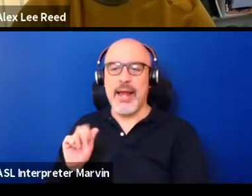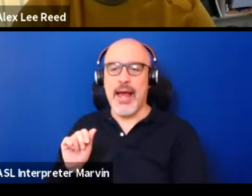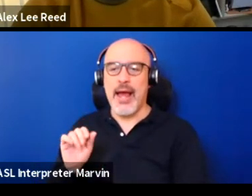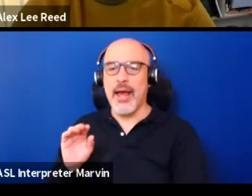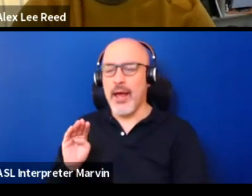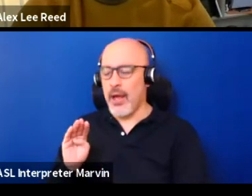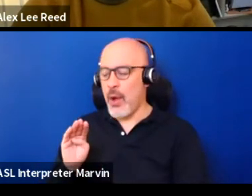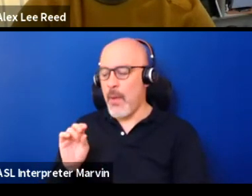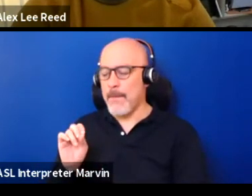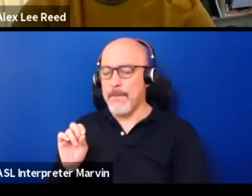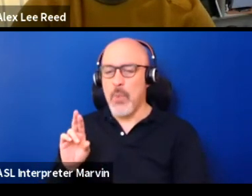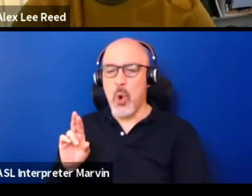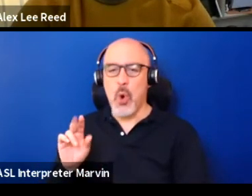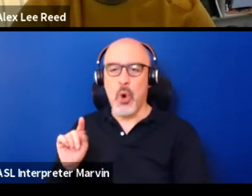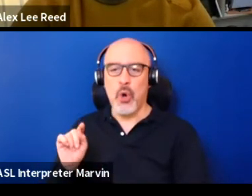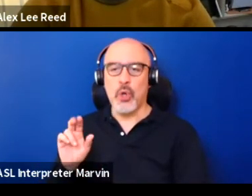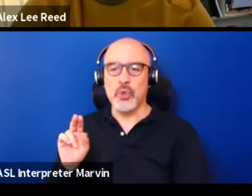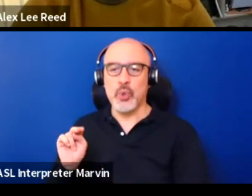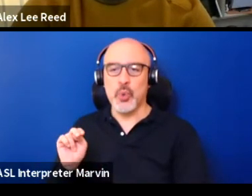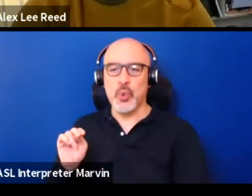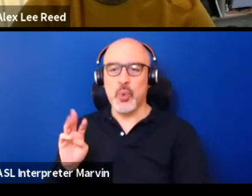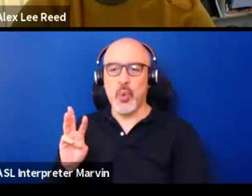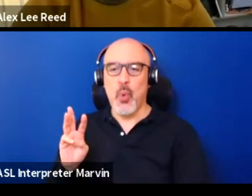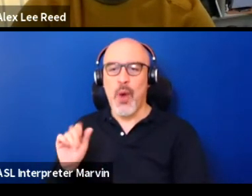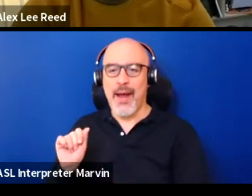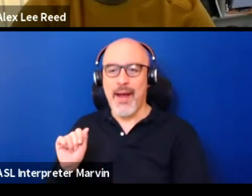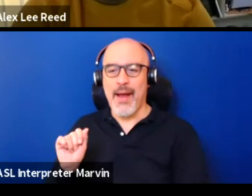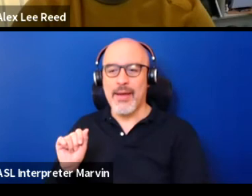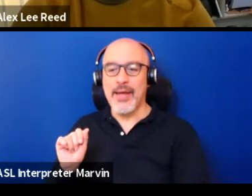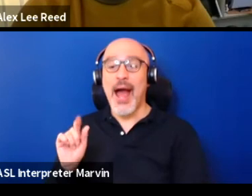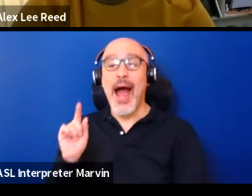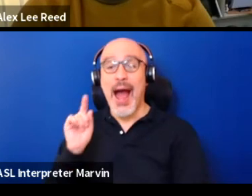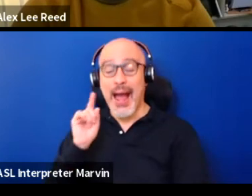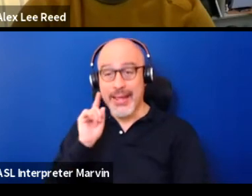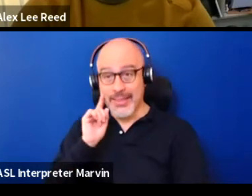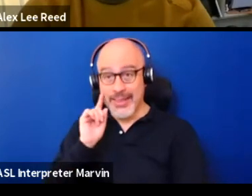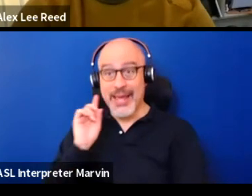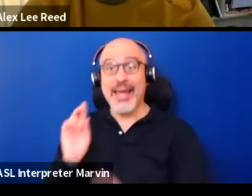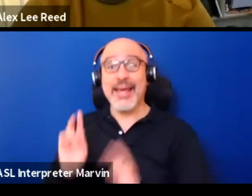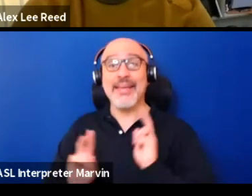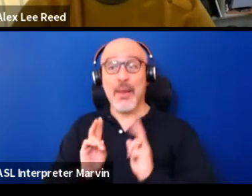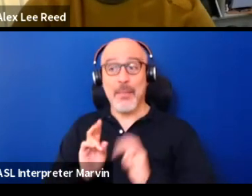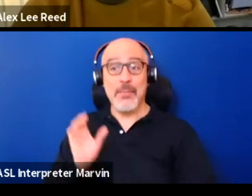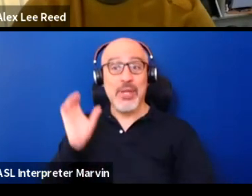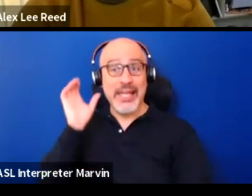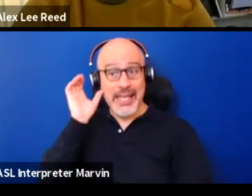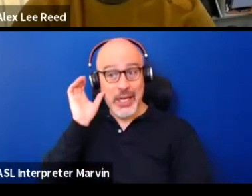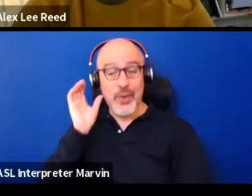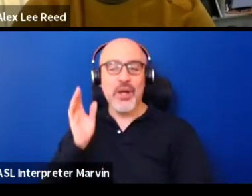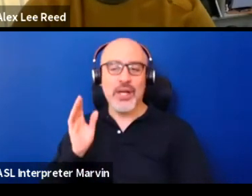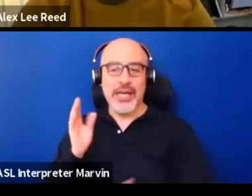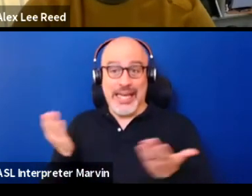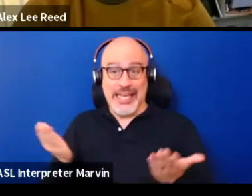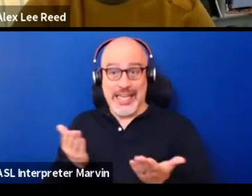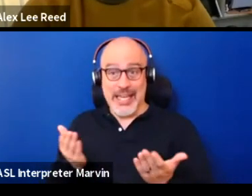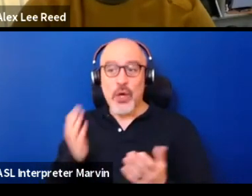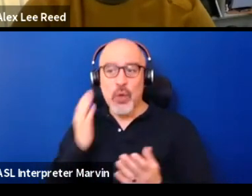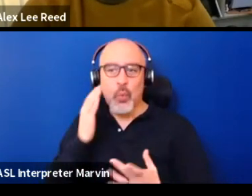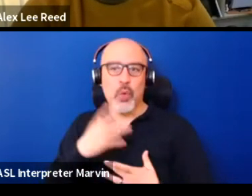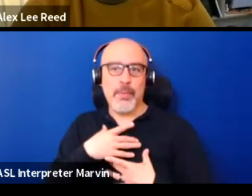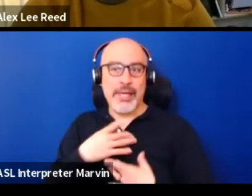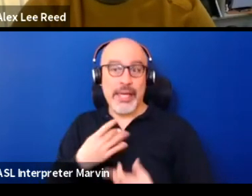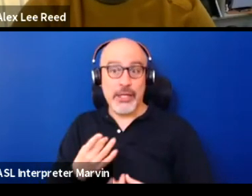think everyone who's listening and hearing today would be interested in all those conversations to dig even